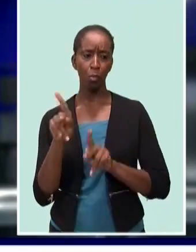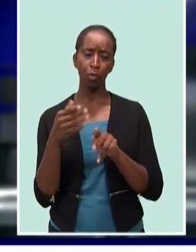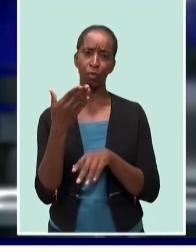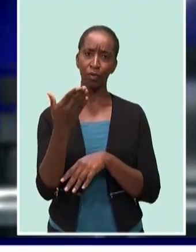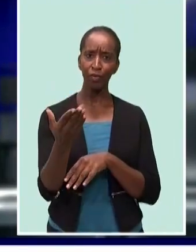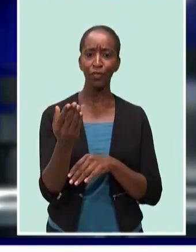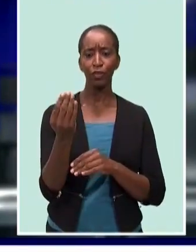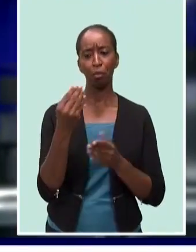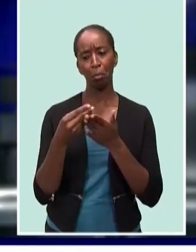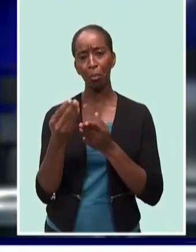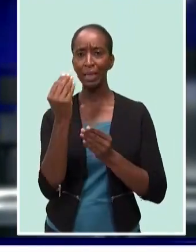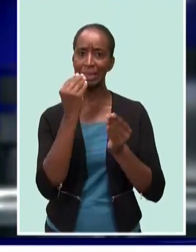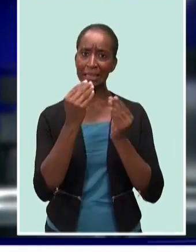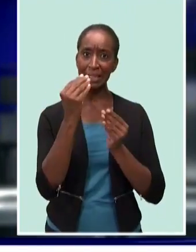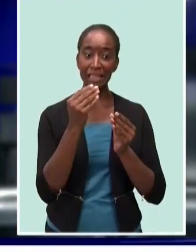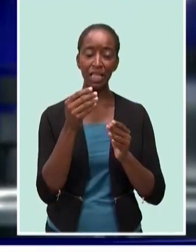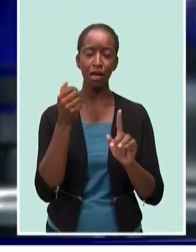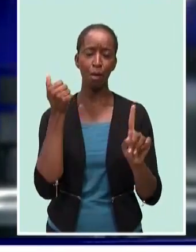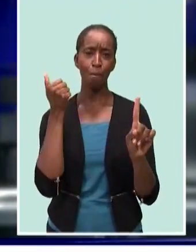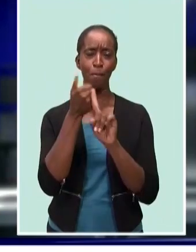when chaos erupted.